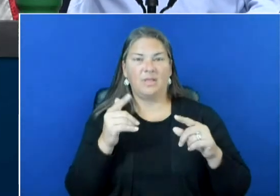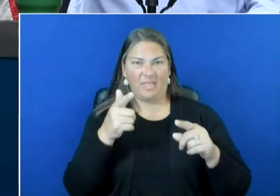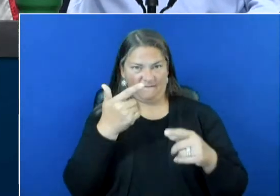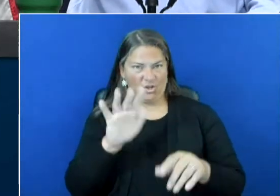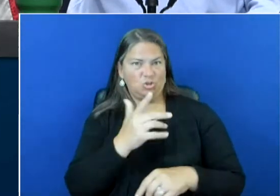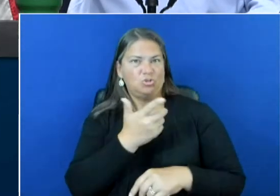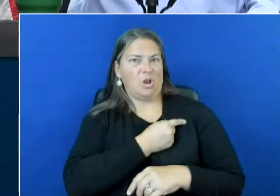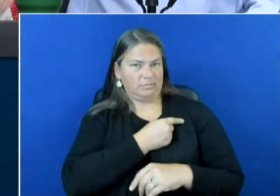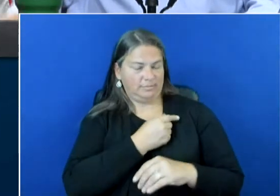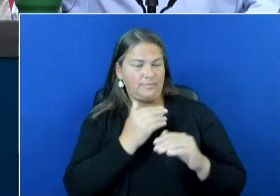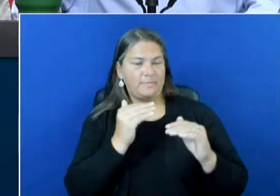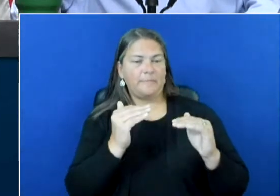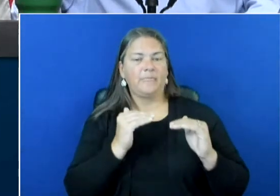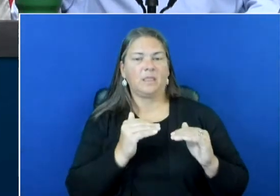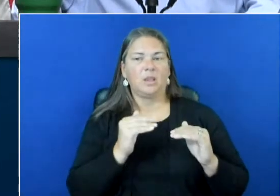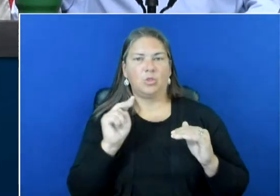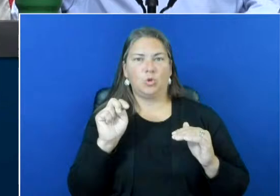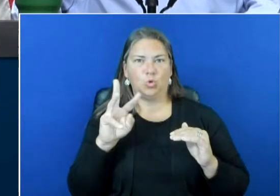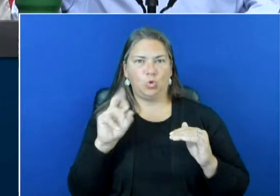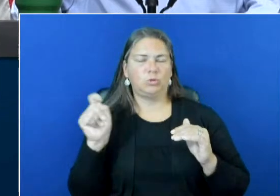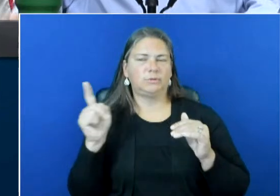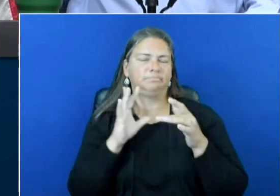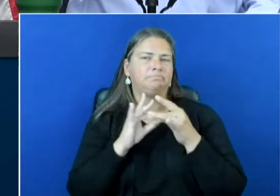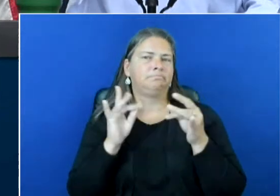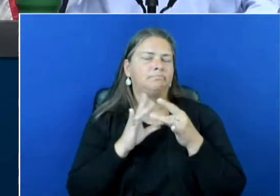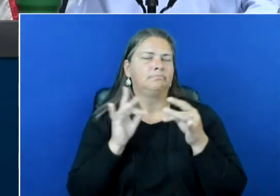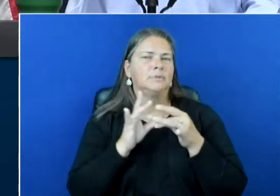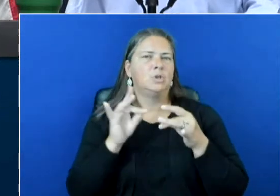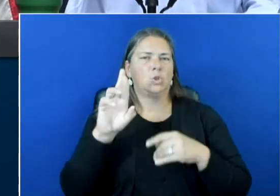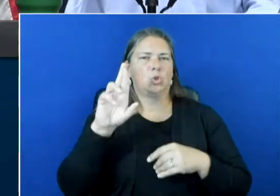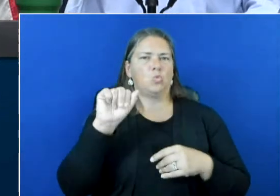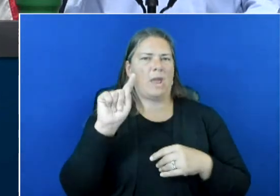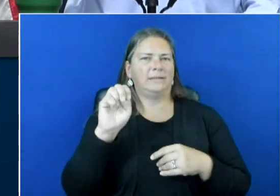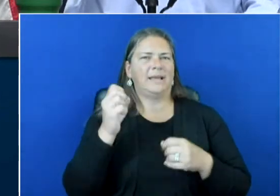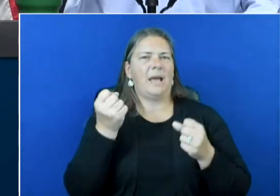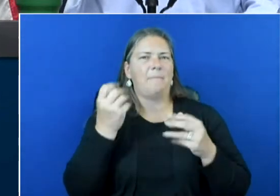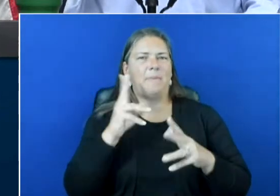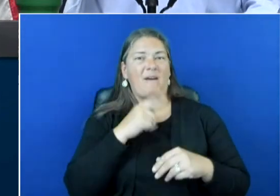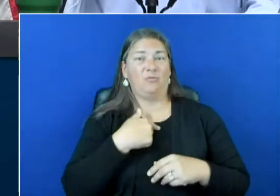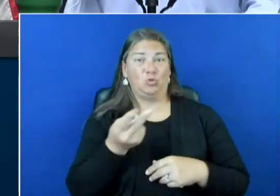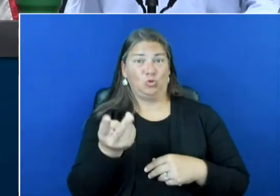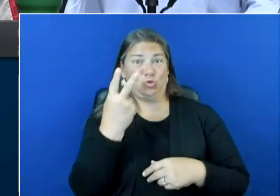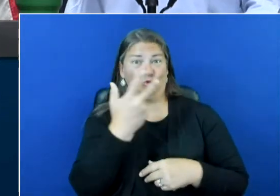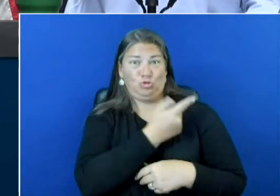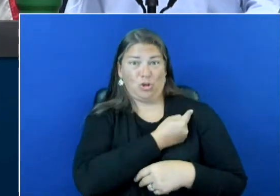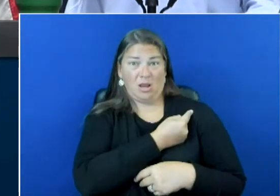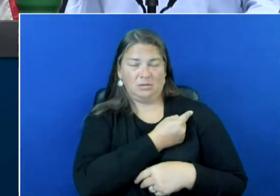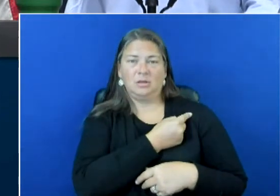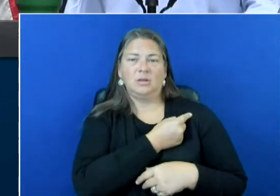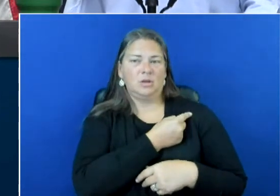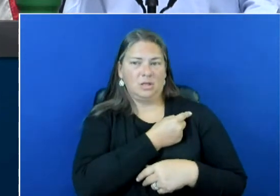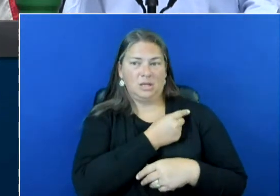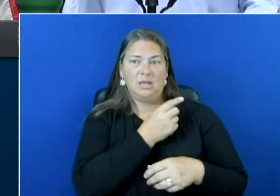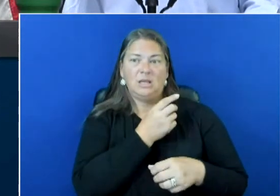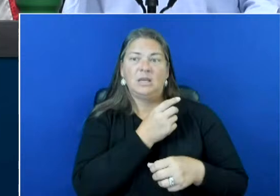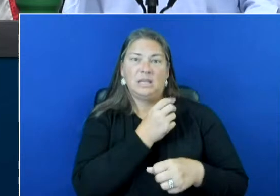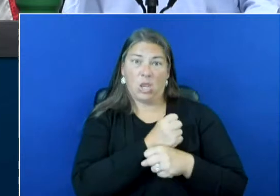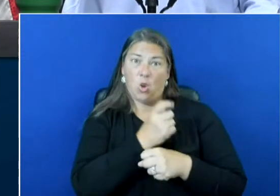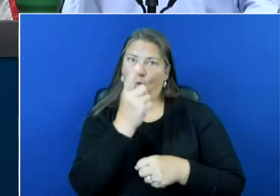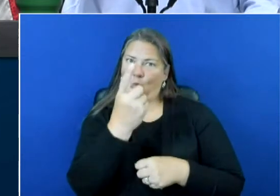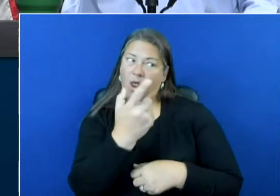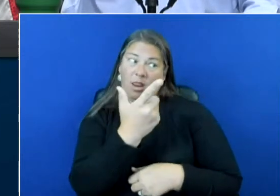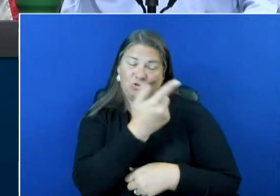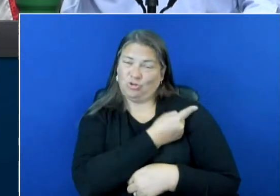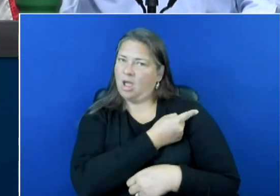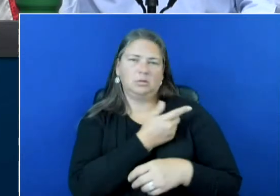news, I know, talks a whole lot about the rate of people with 2 shots. I want to get at least 1 in your arm because you will have some level of protection, and this is going to